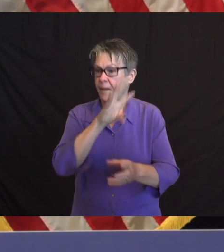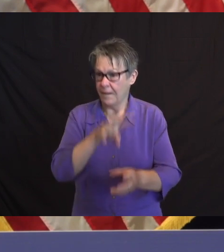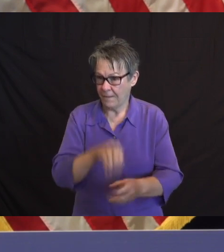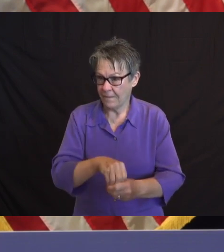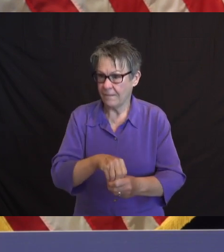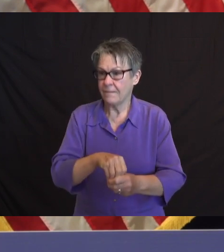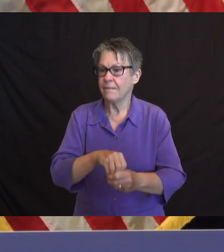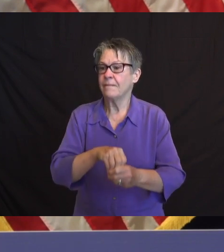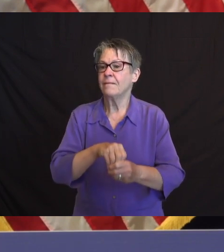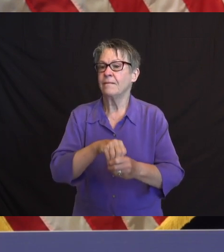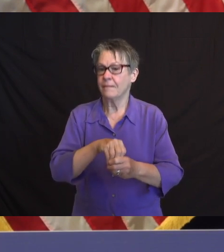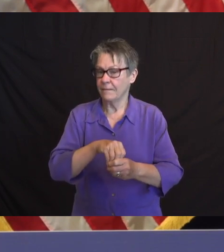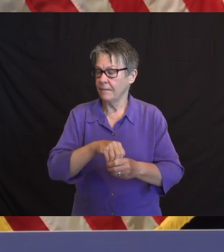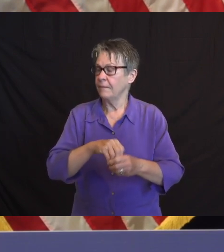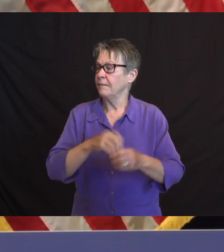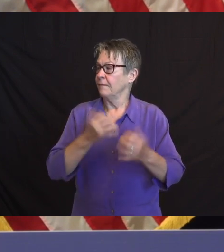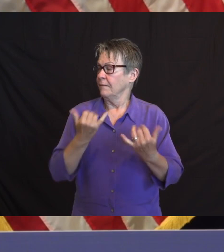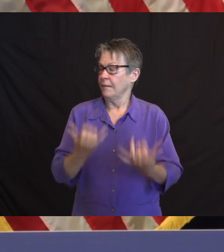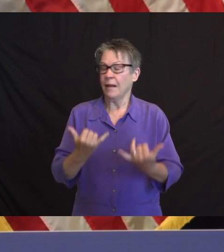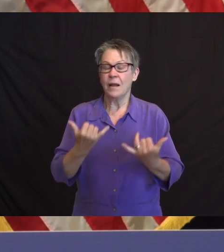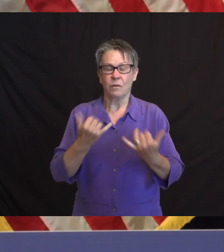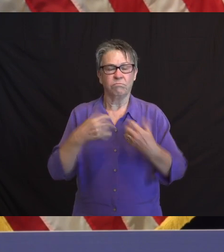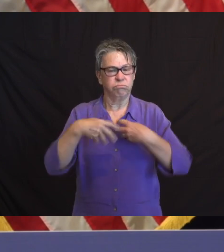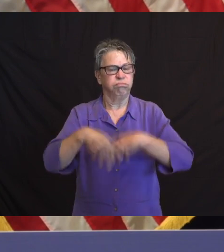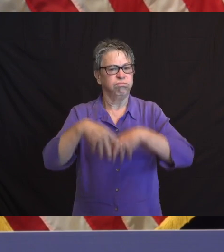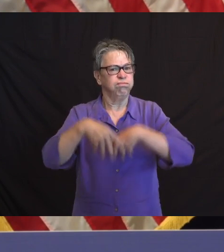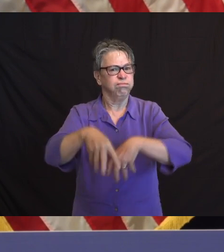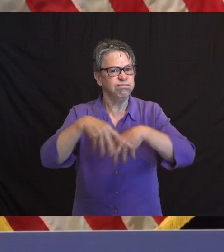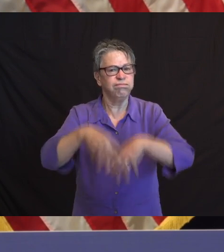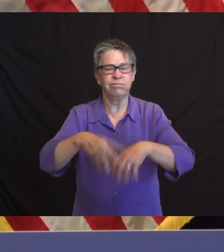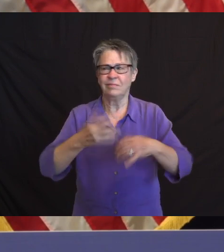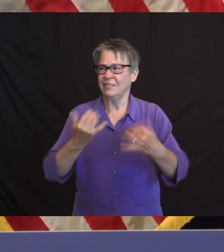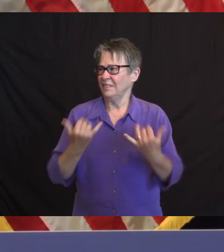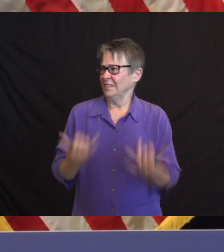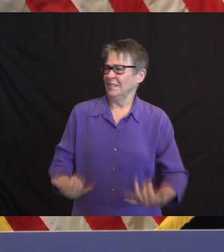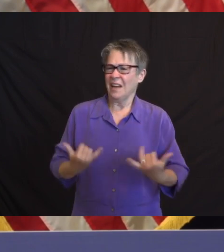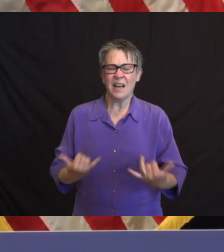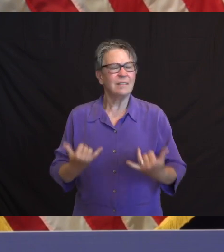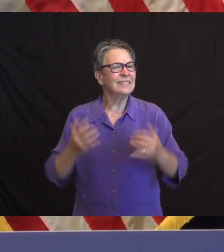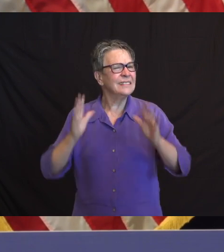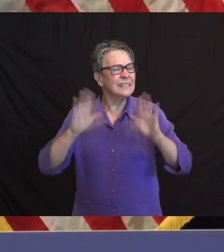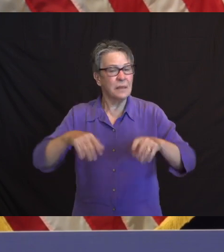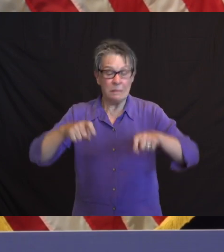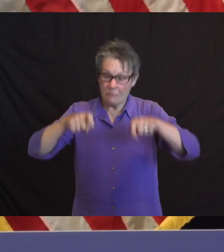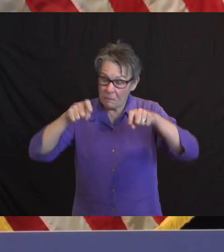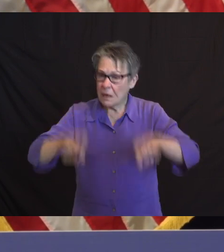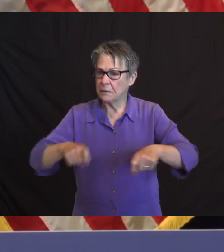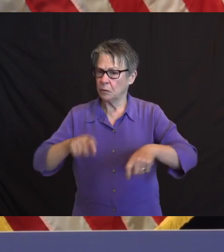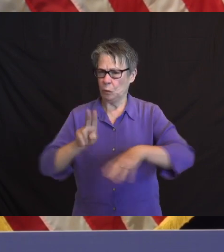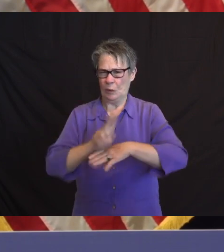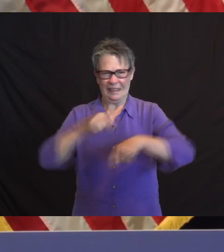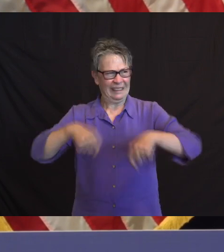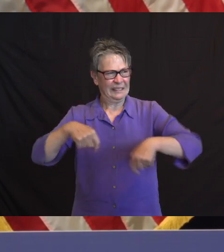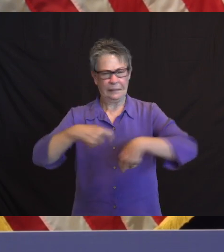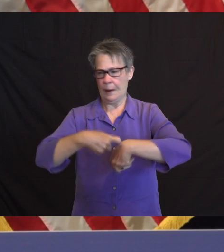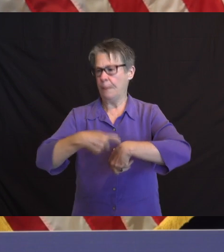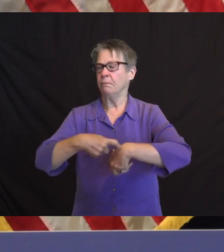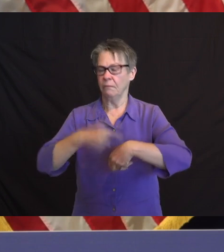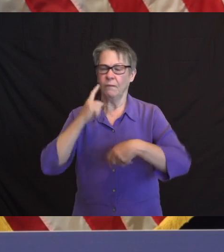transform our society and ourselves so that we finally live up to our nation's highest